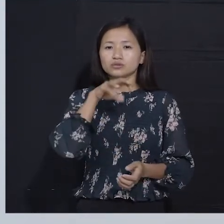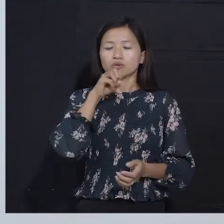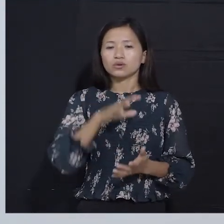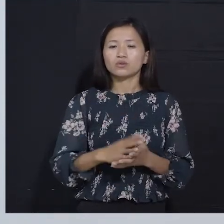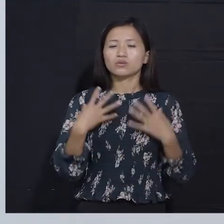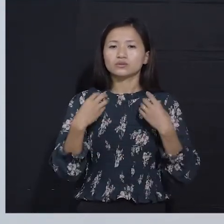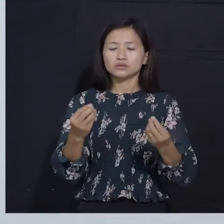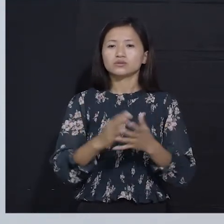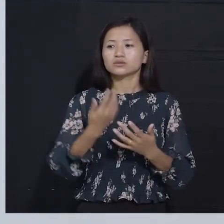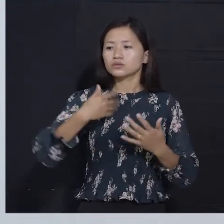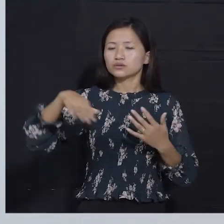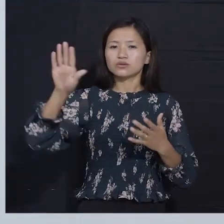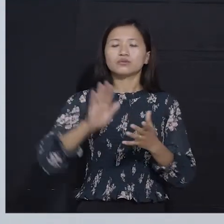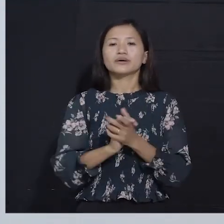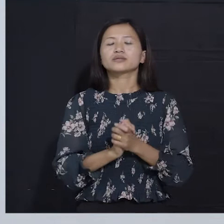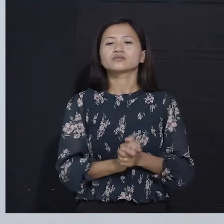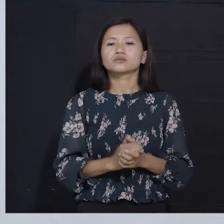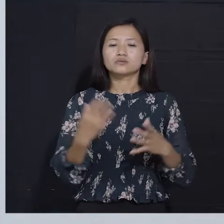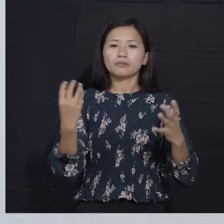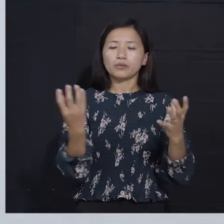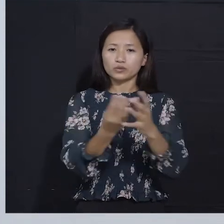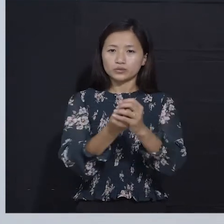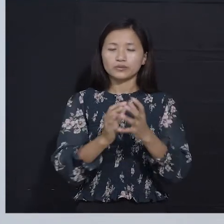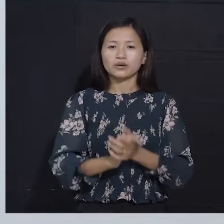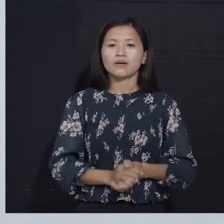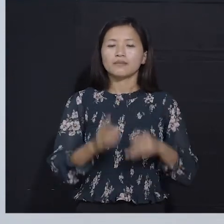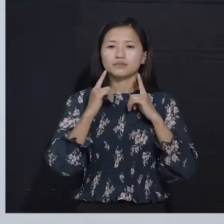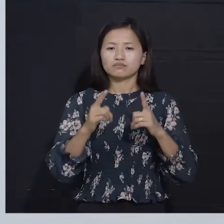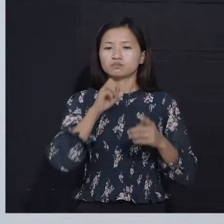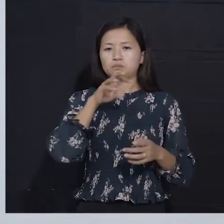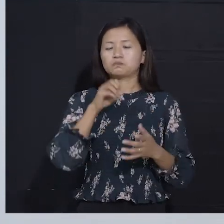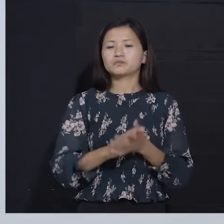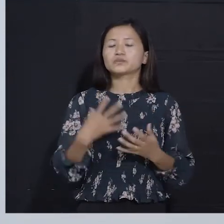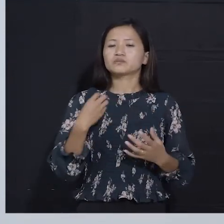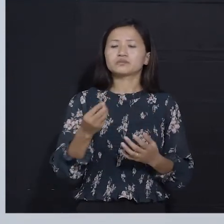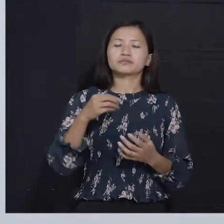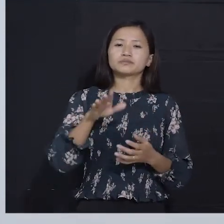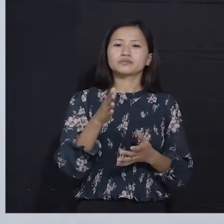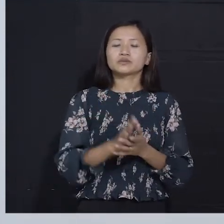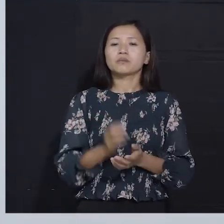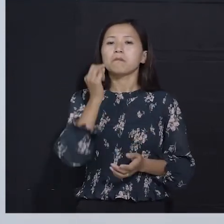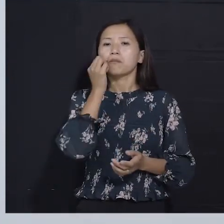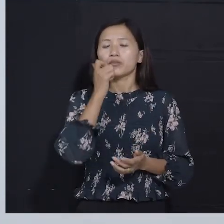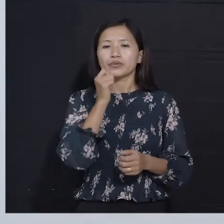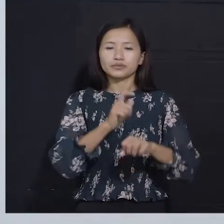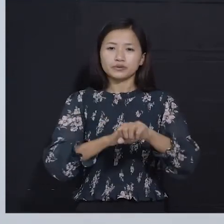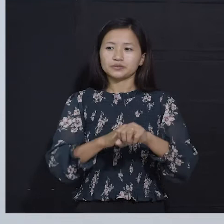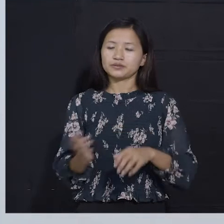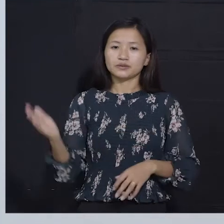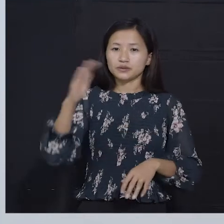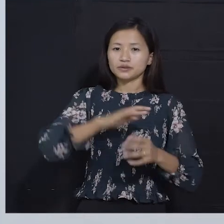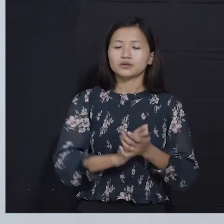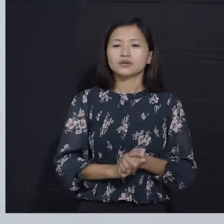wanting to go back to its pack, but the dog did not go back. It was just with the boy from the time it